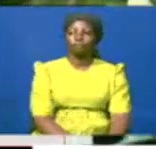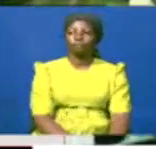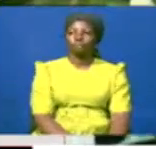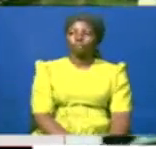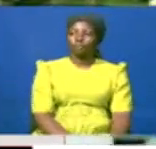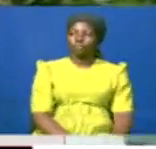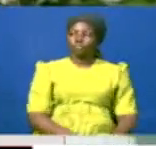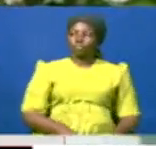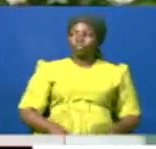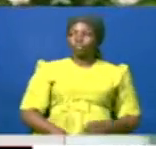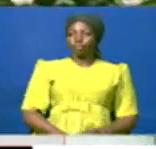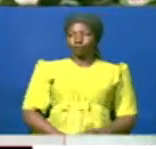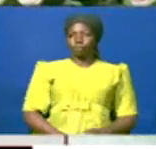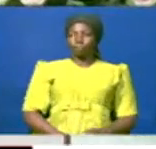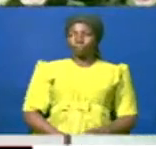Kenyans